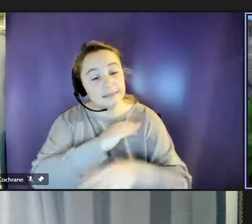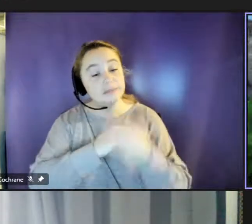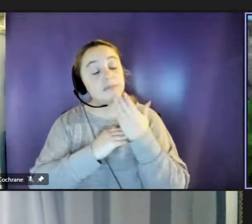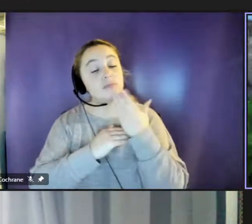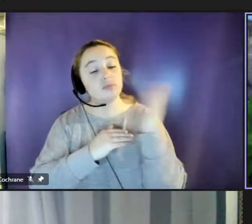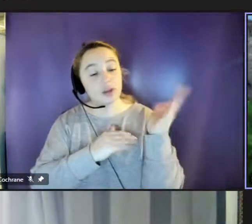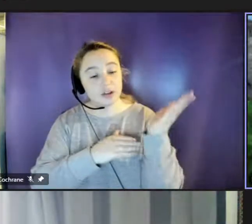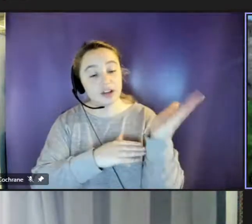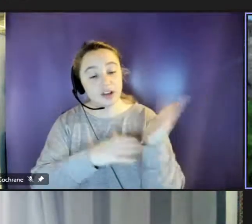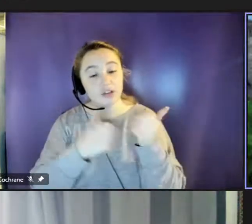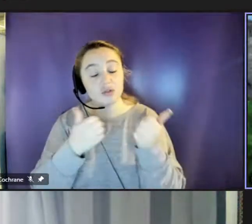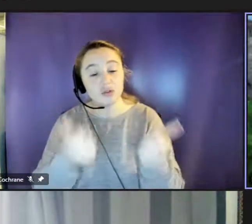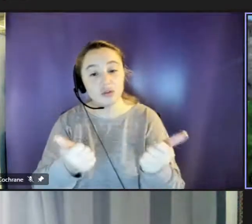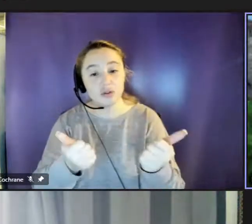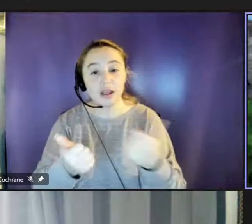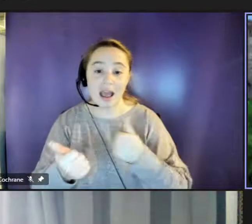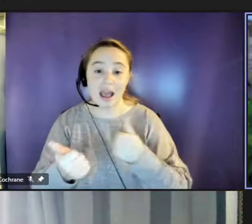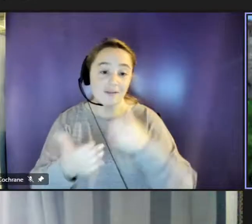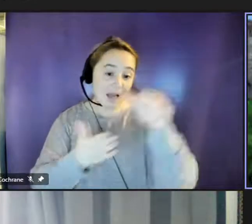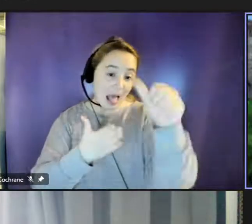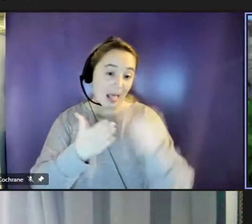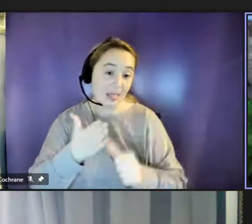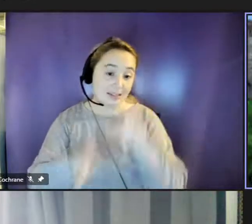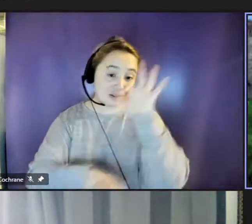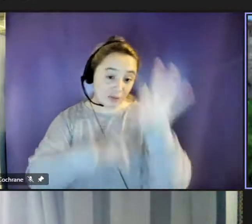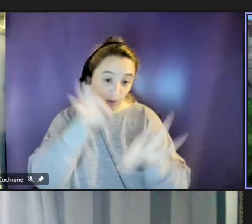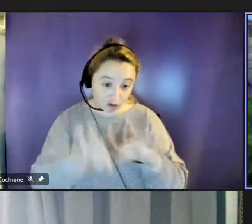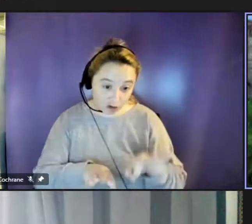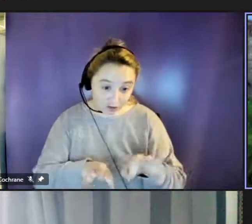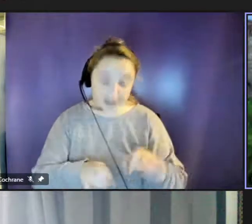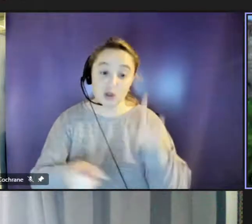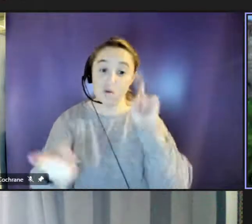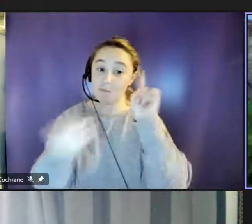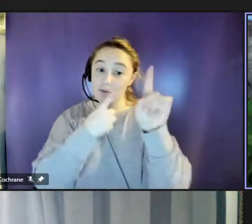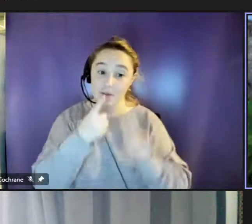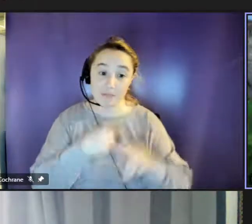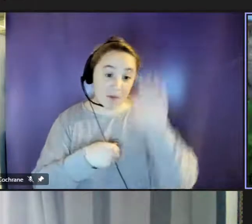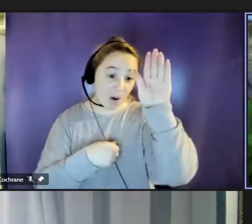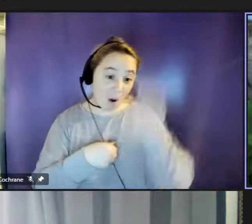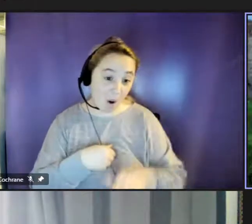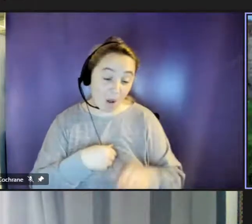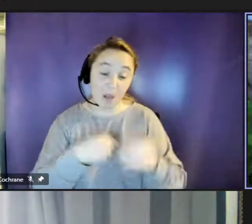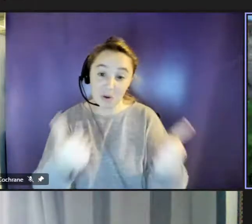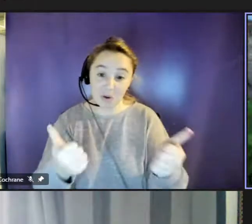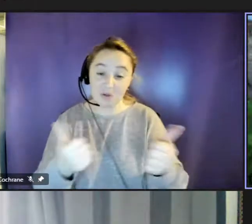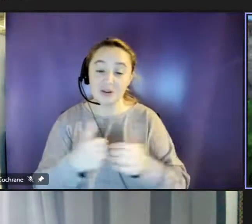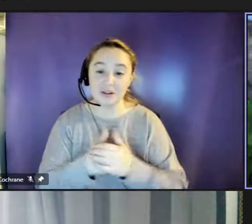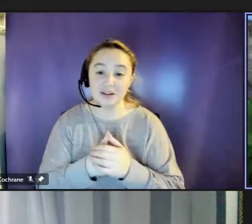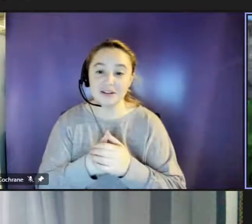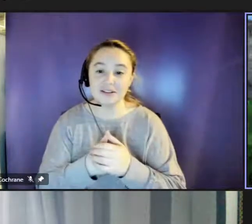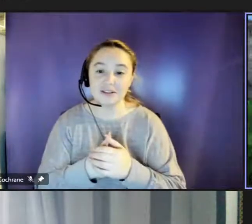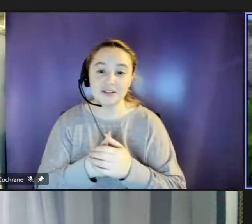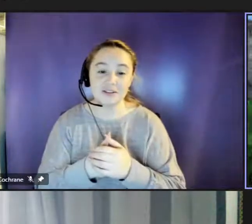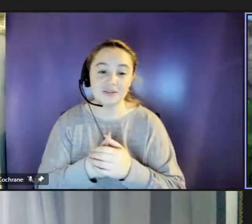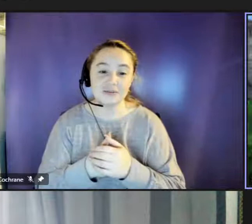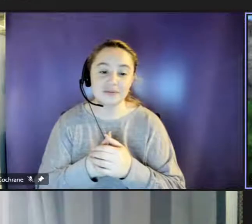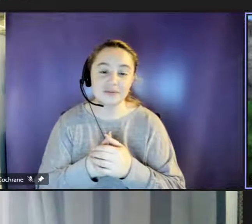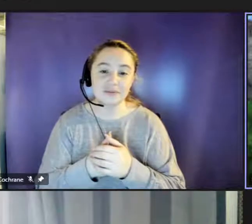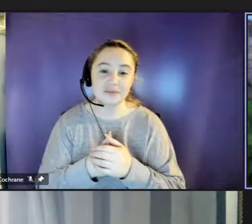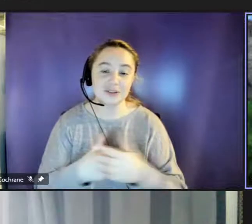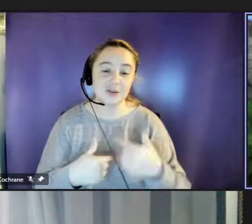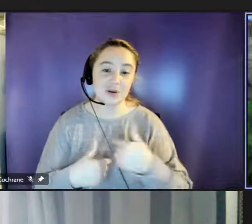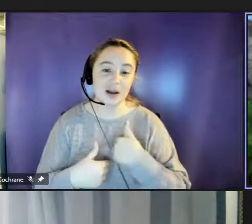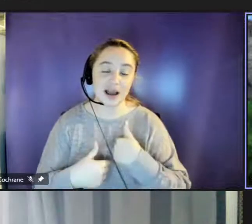report. I had a list of questions, and you've answered every single one of them. Thank you. One way or another as you went through. So I'm kind